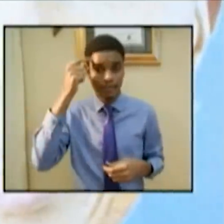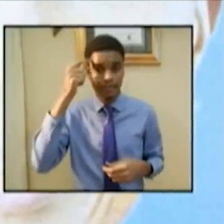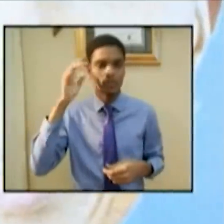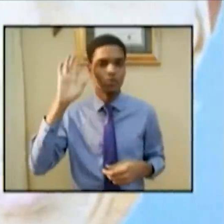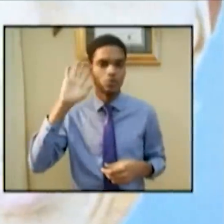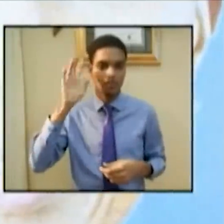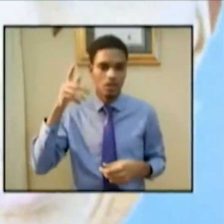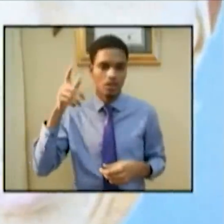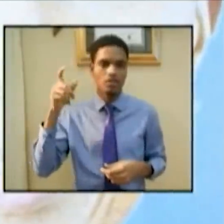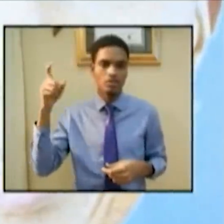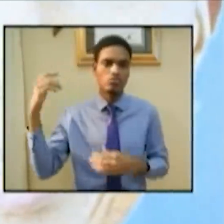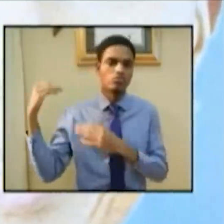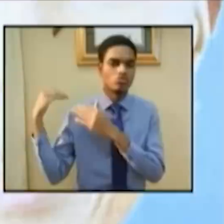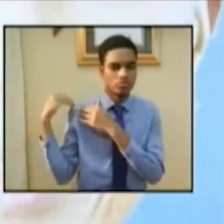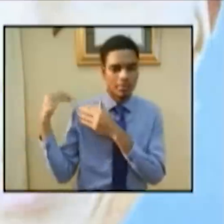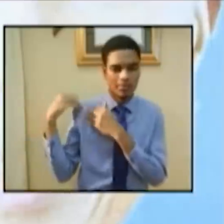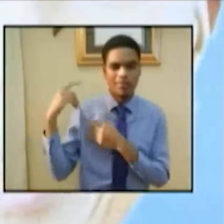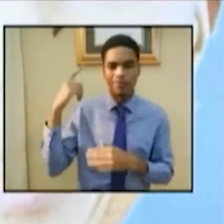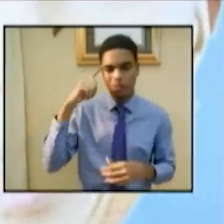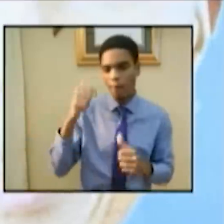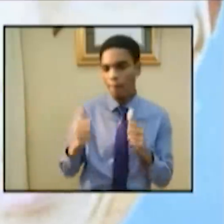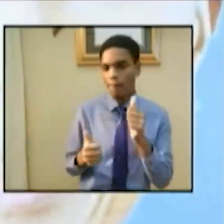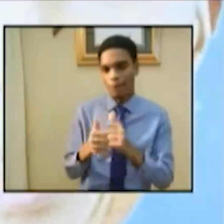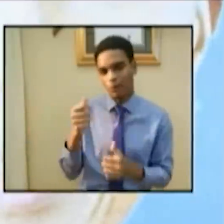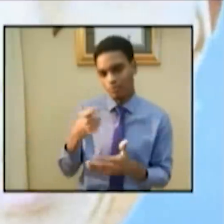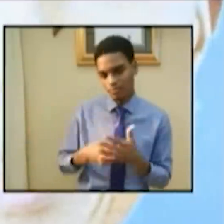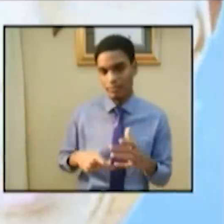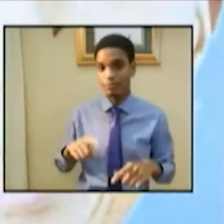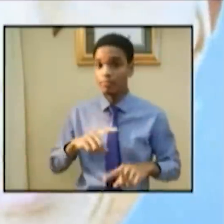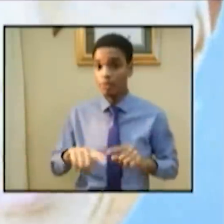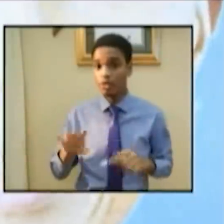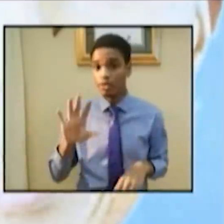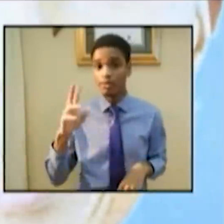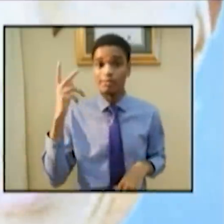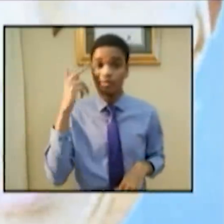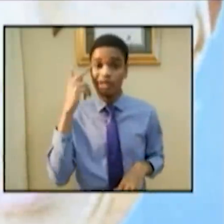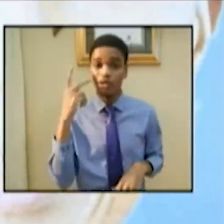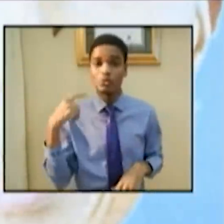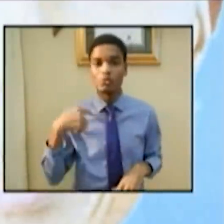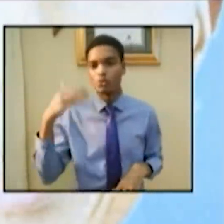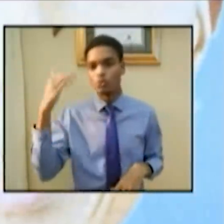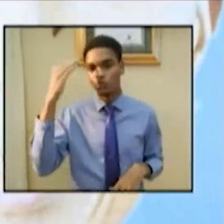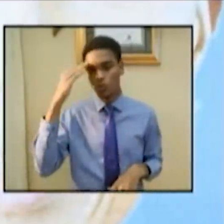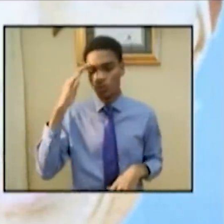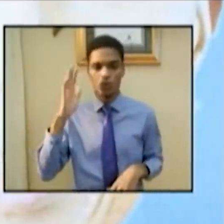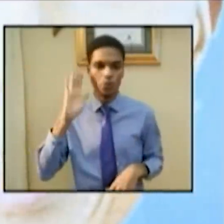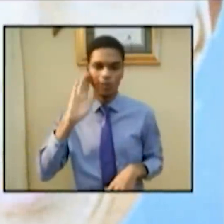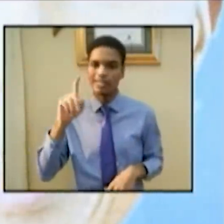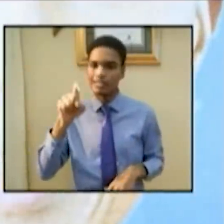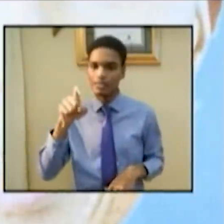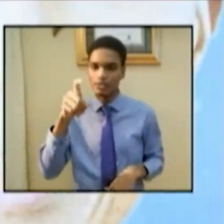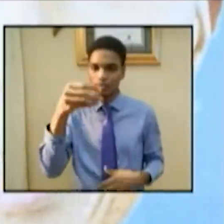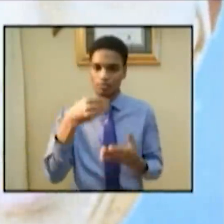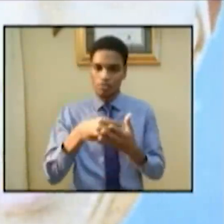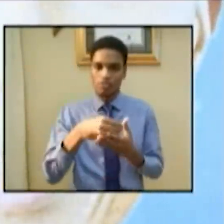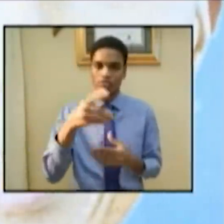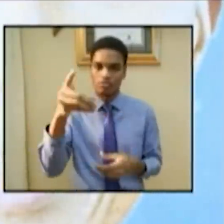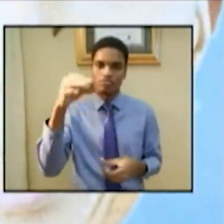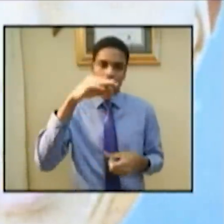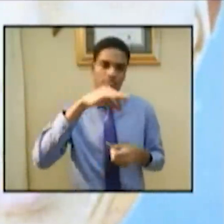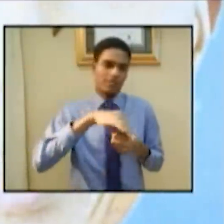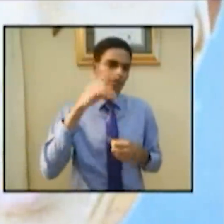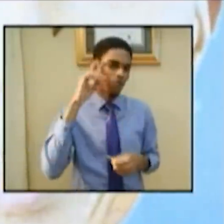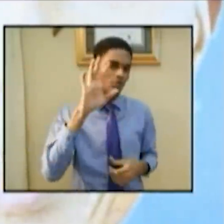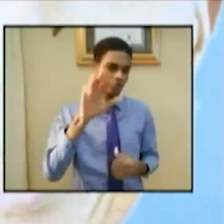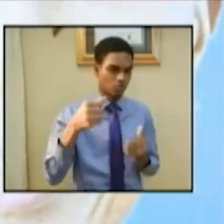for the majority of it, but parents, we know that an investment is going to be needed from you in terms of your